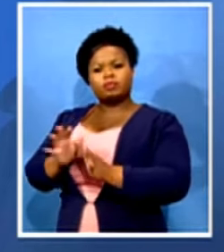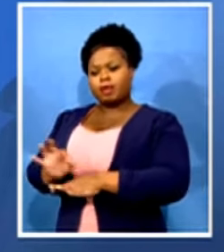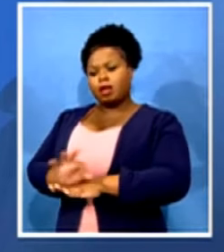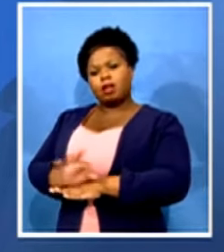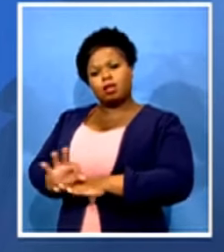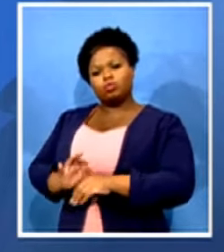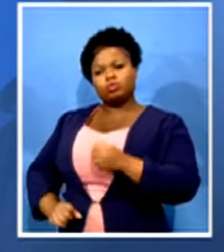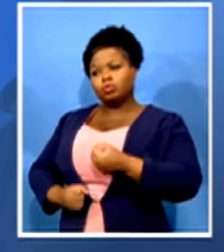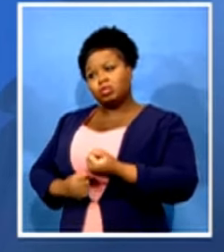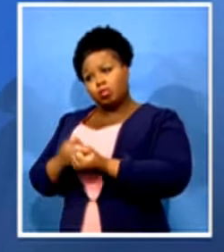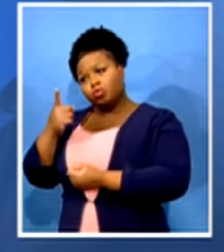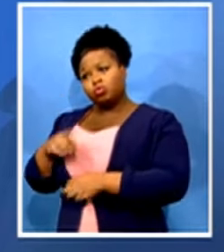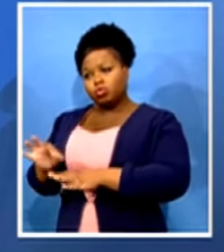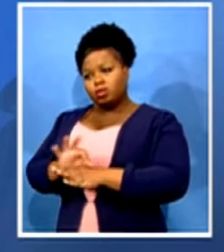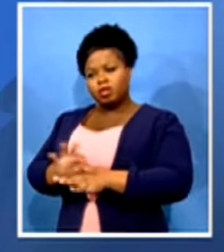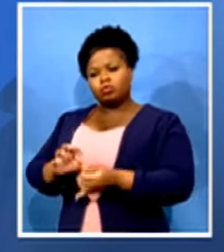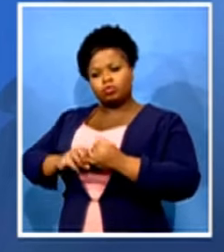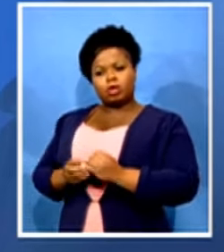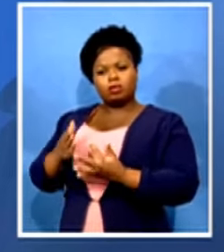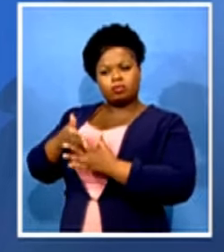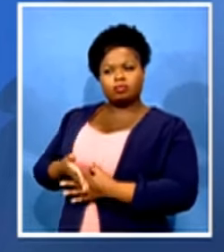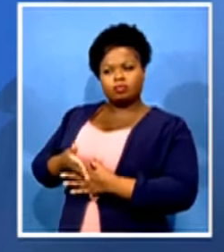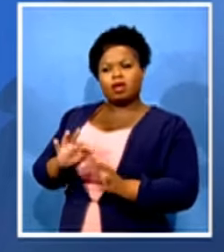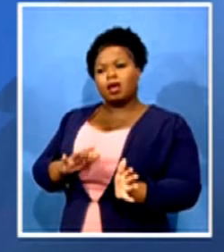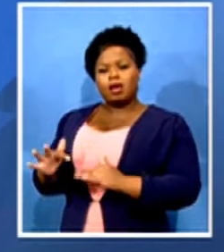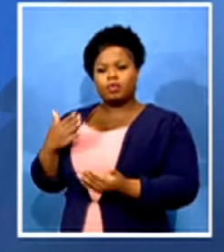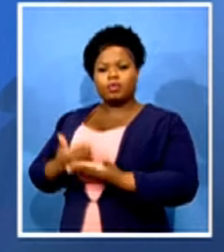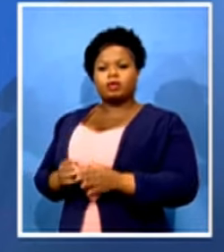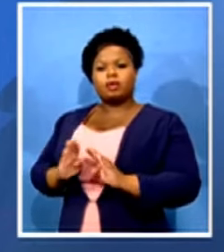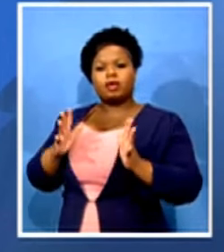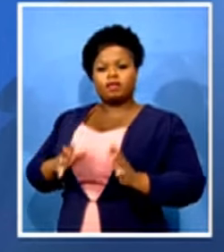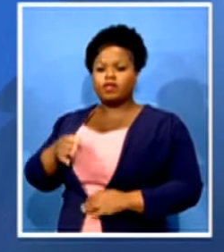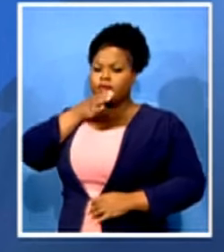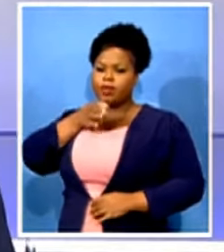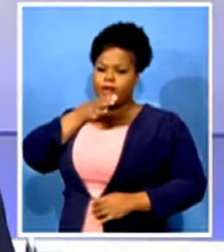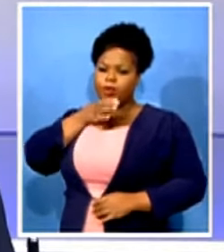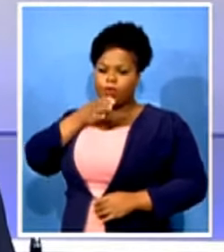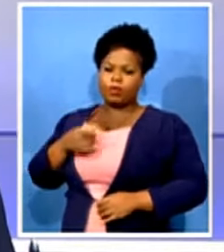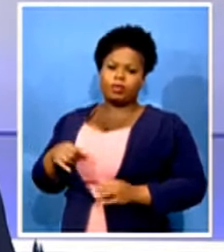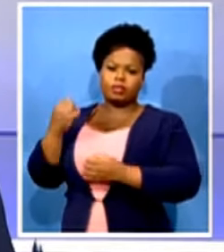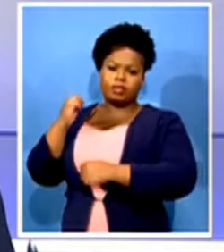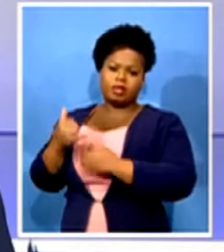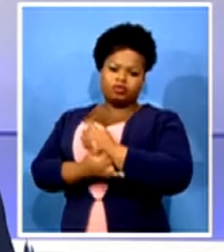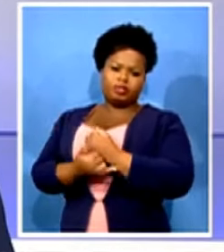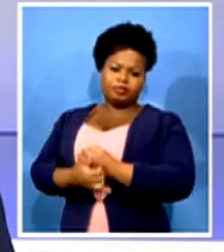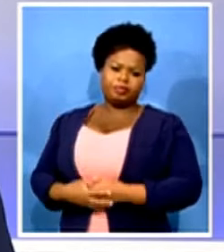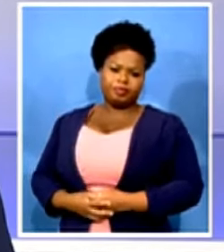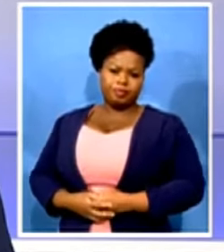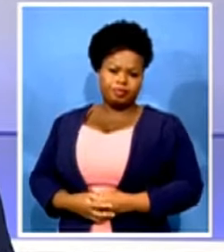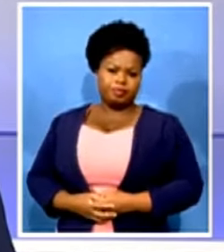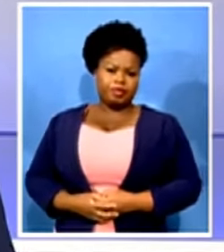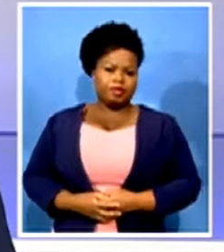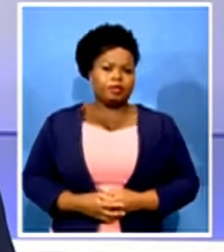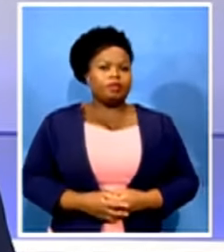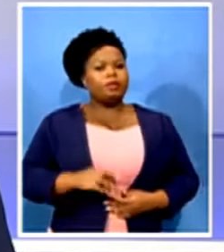interventions that can mobilize the behavior of alcohol in this country. Another related story that broke this week